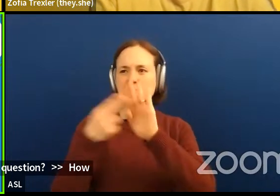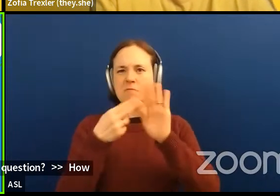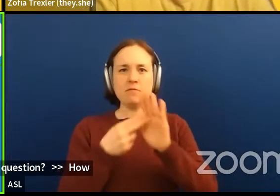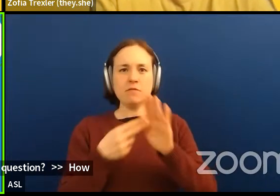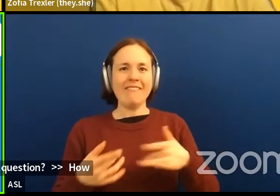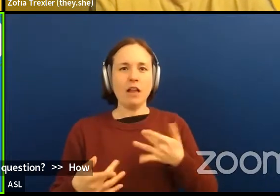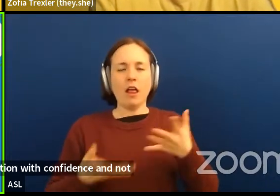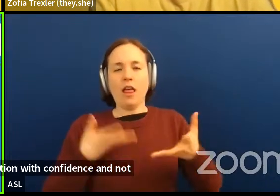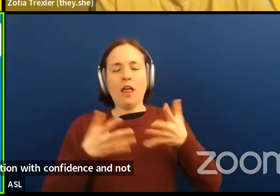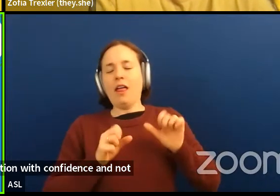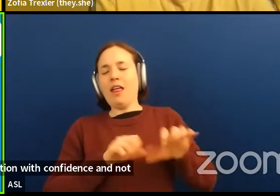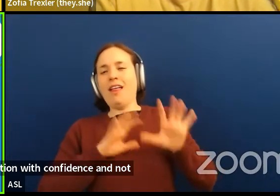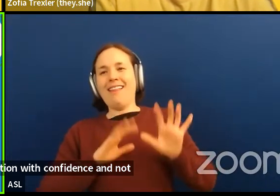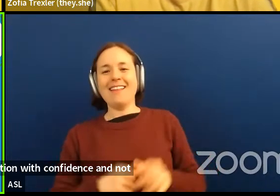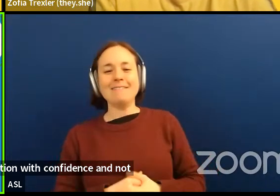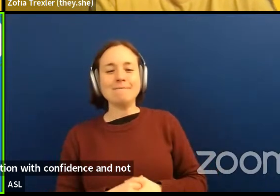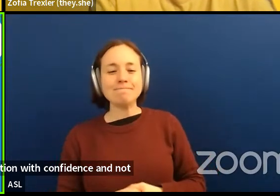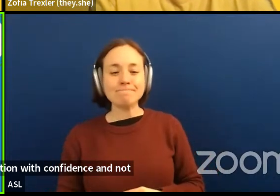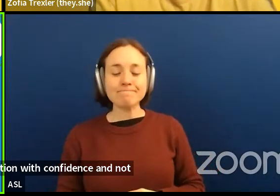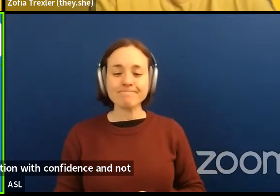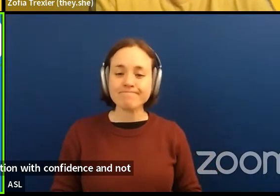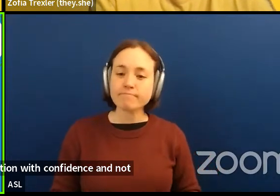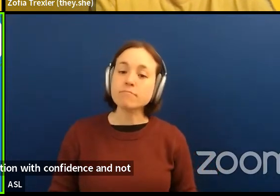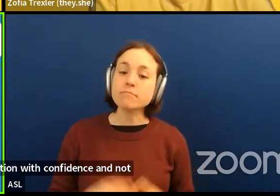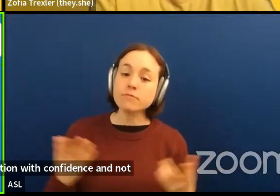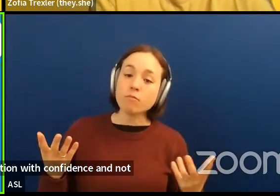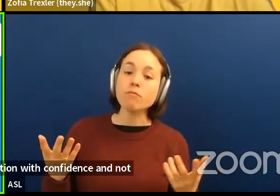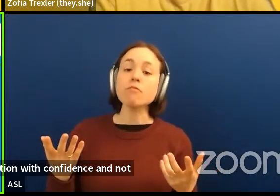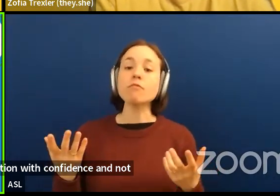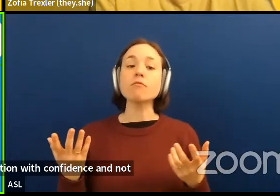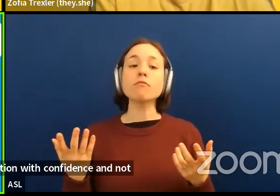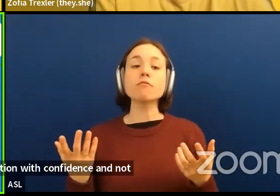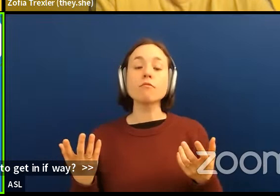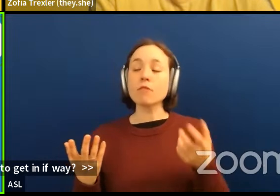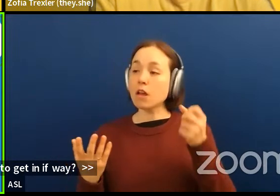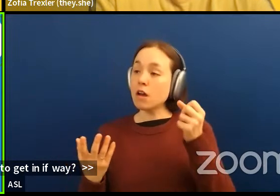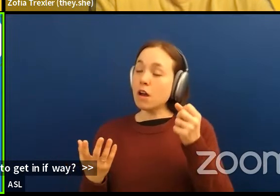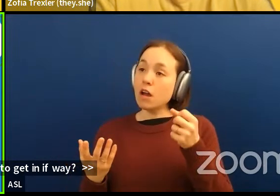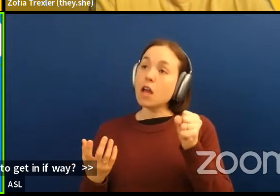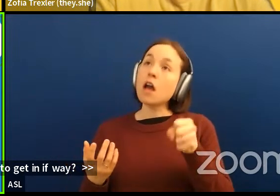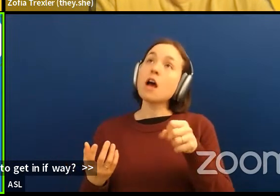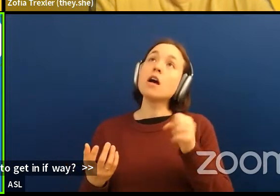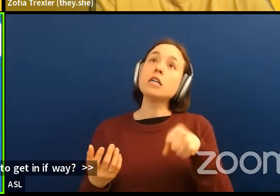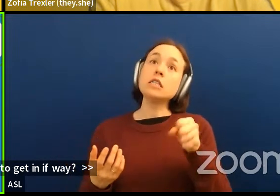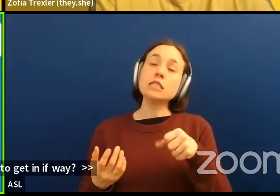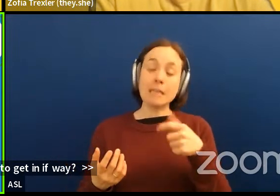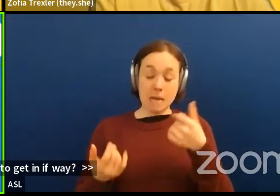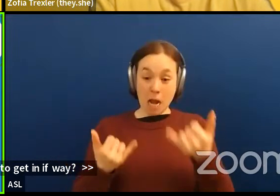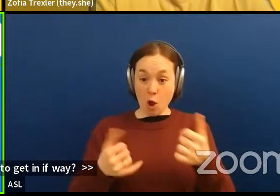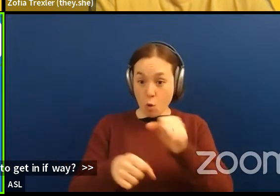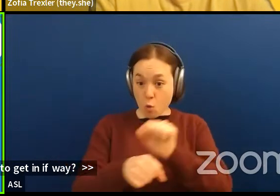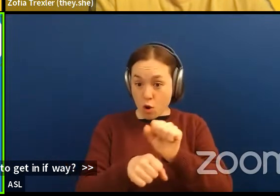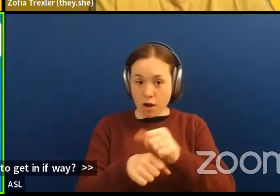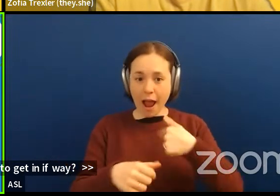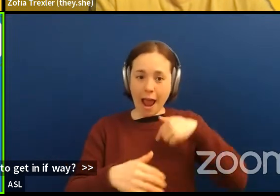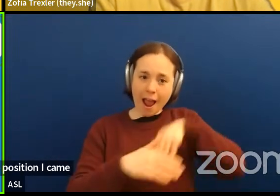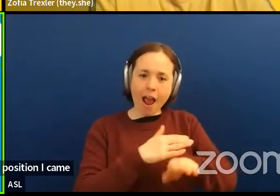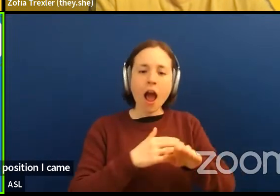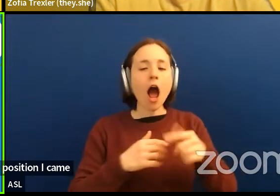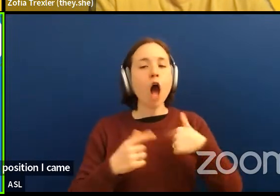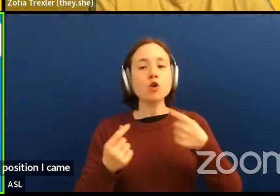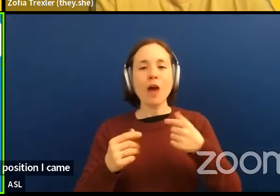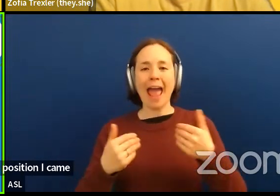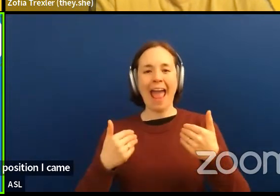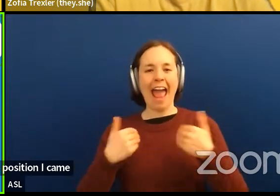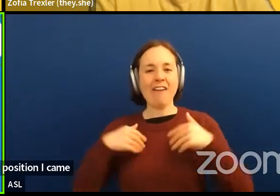Coming in this position, I just came into positions. Now I just create an action plan